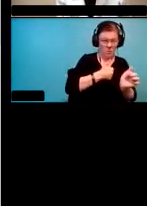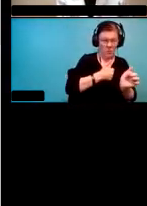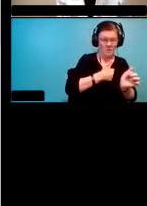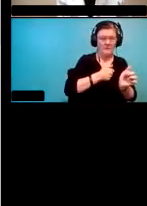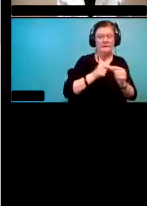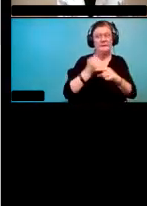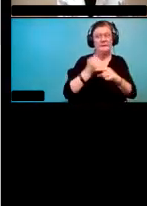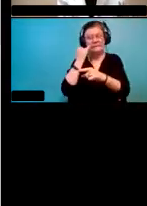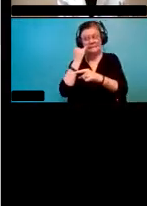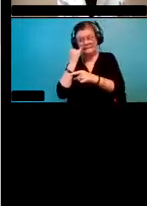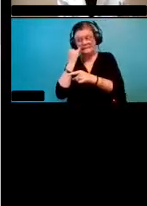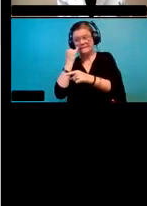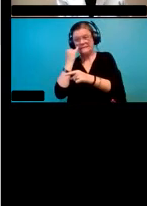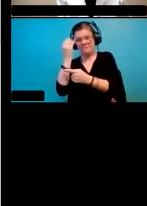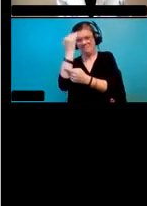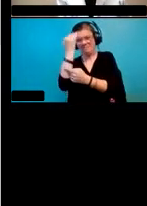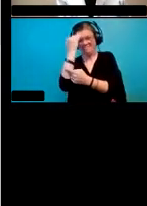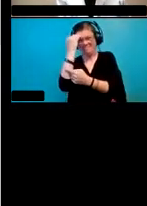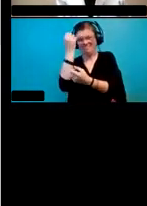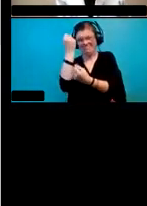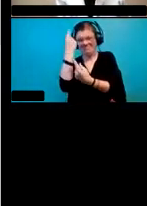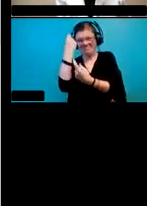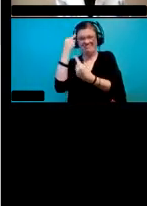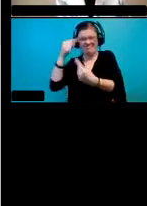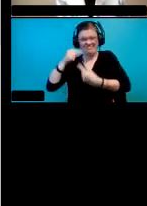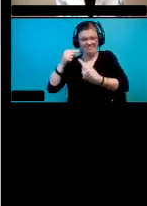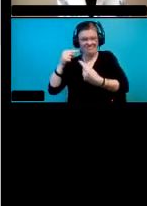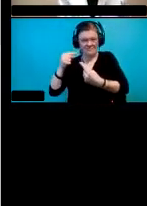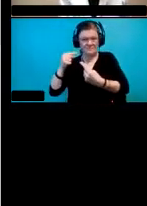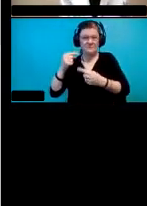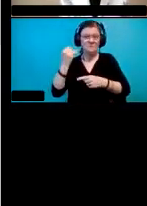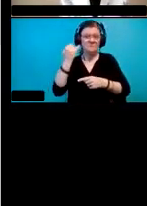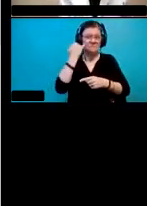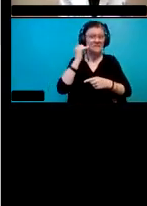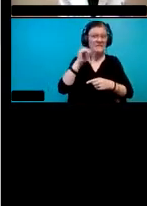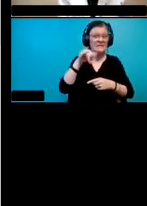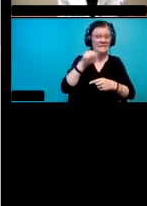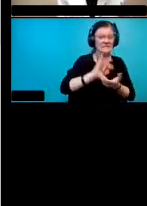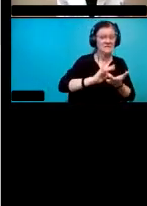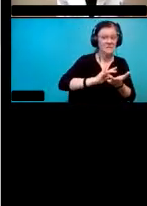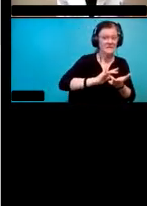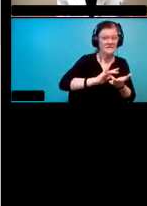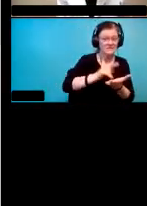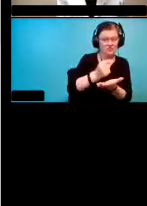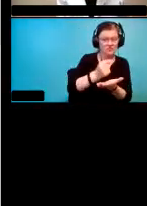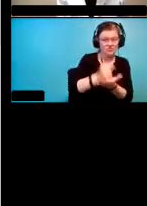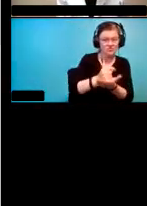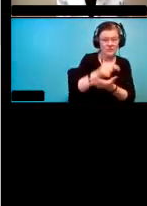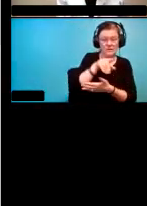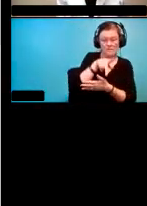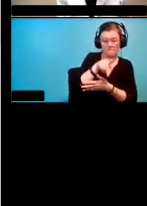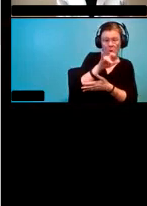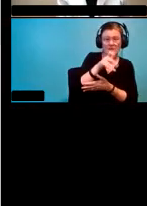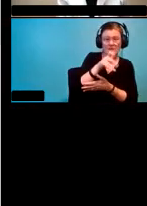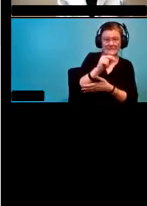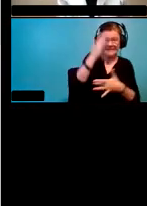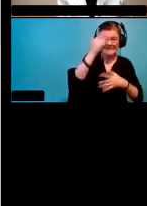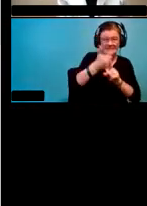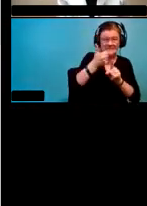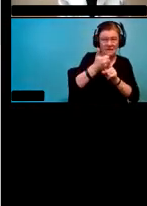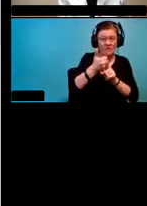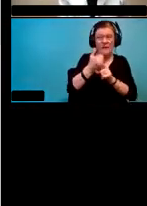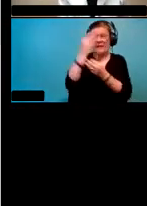having problems with cognition, because even though they treat Parkinson's disease, they could worsen thinking. And